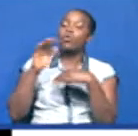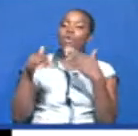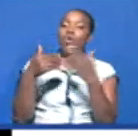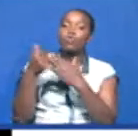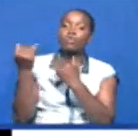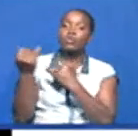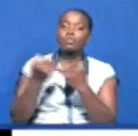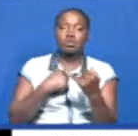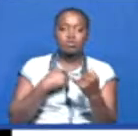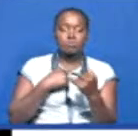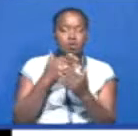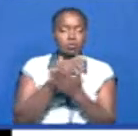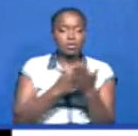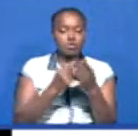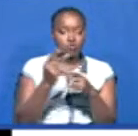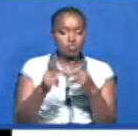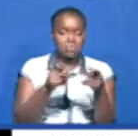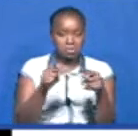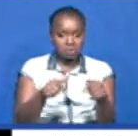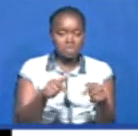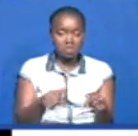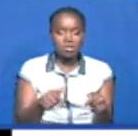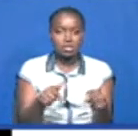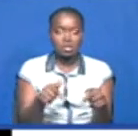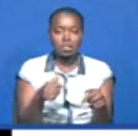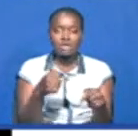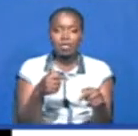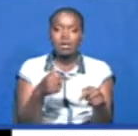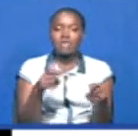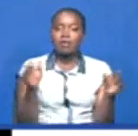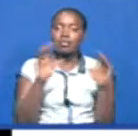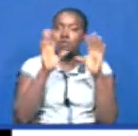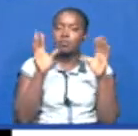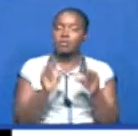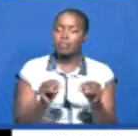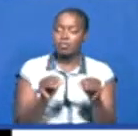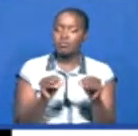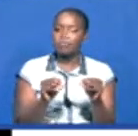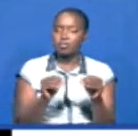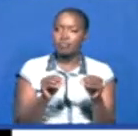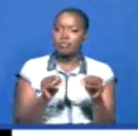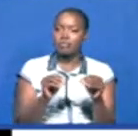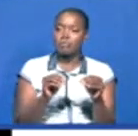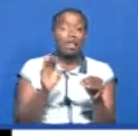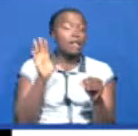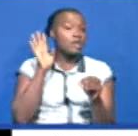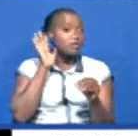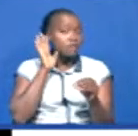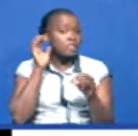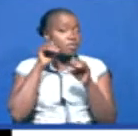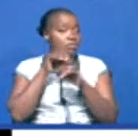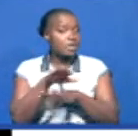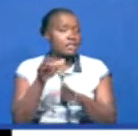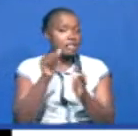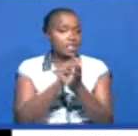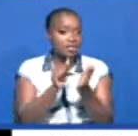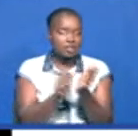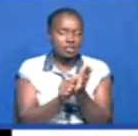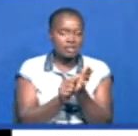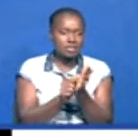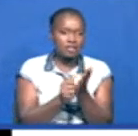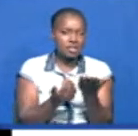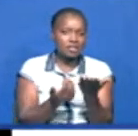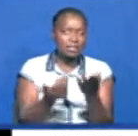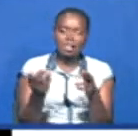this process. Very, very briefly, you've heard of the multi-agency. I think as I sat